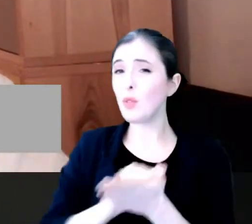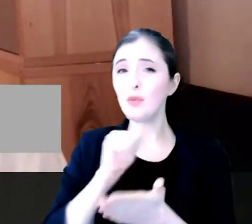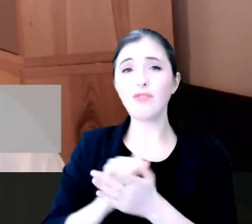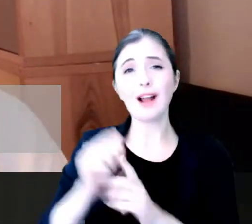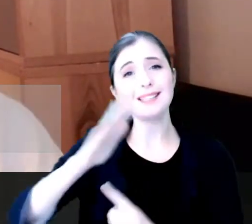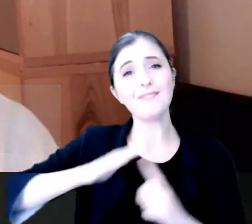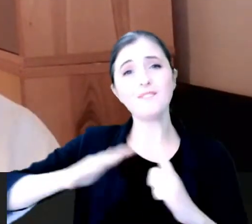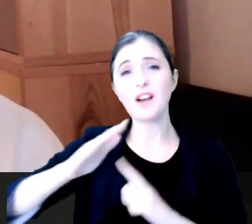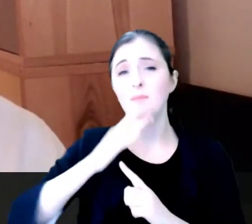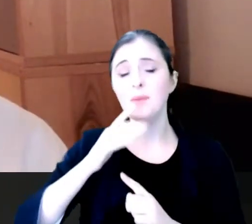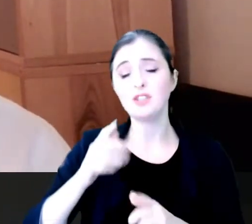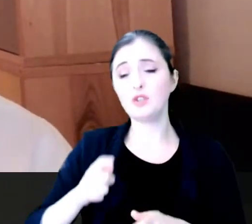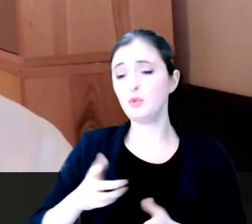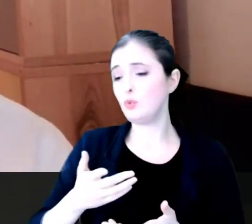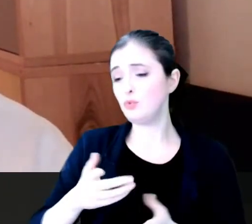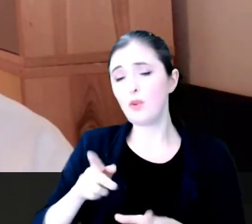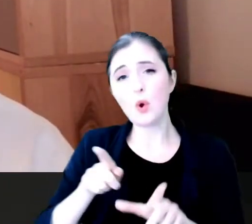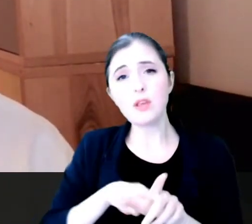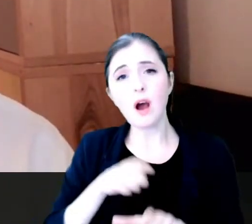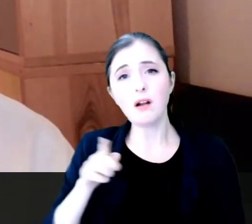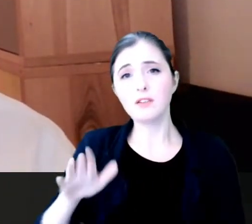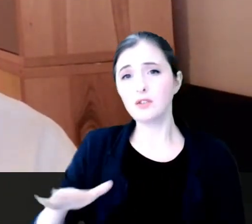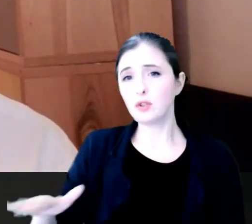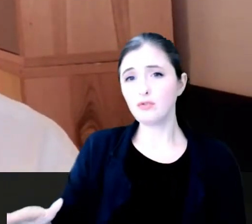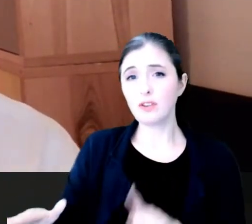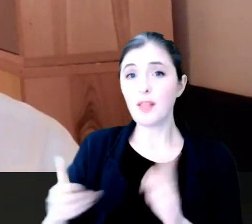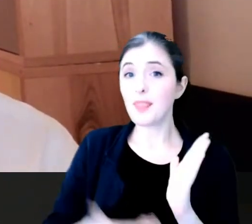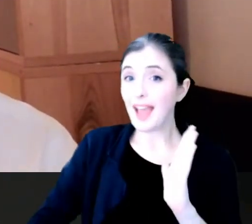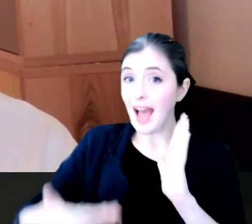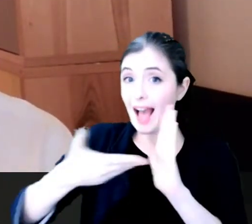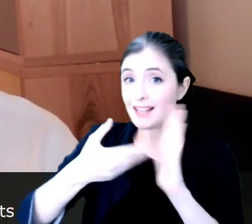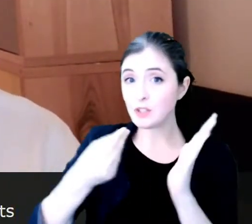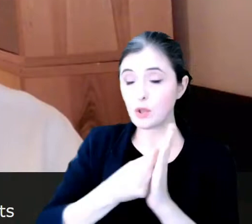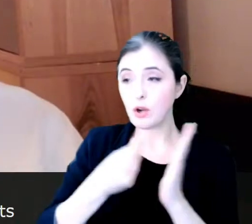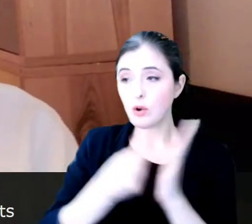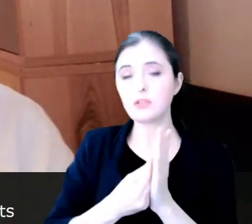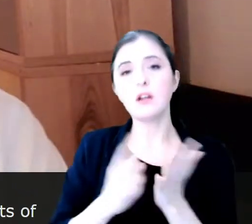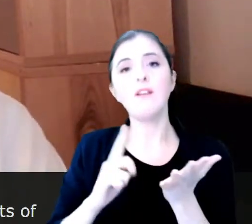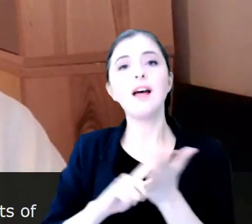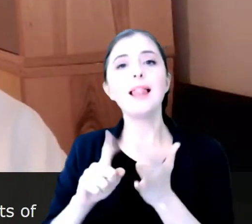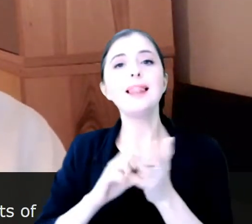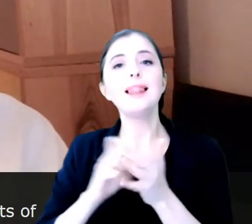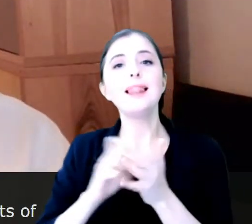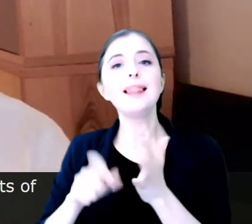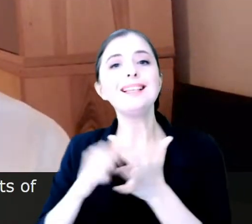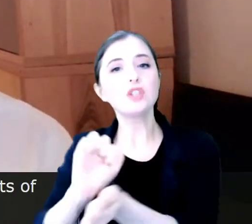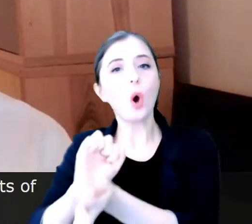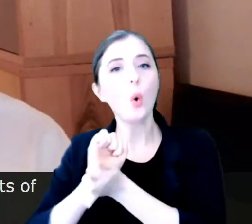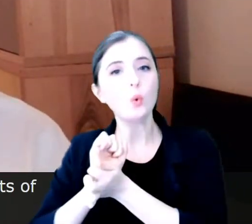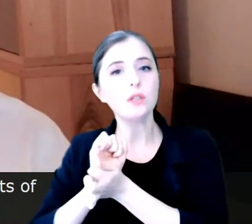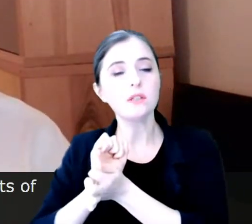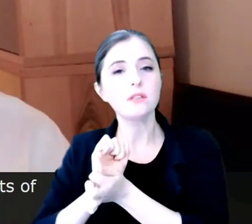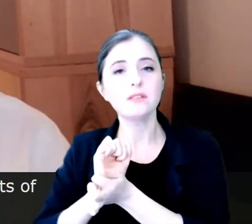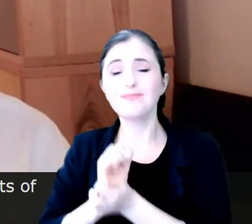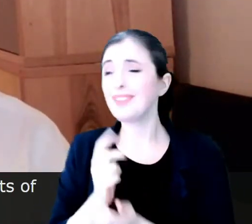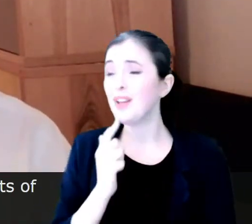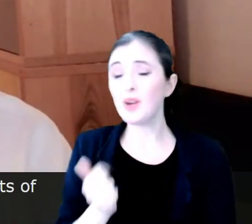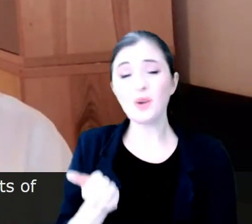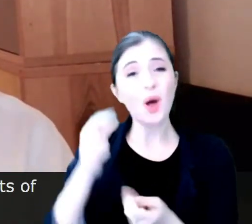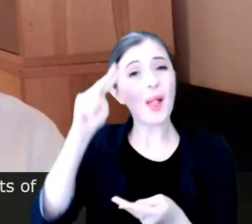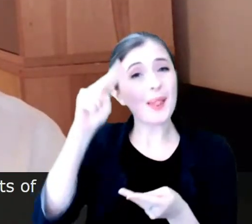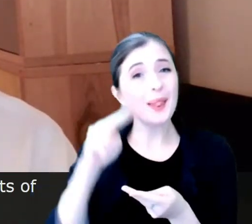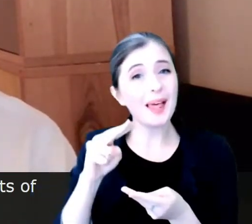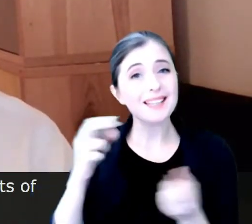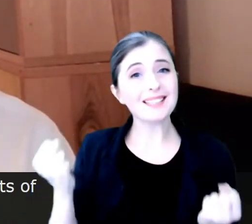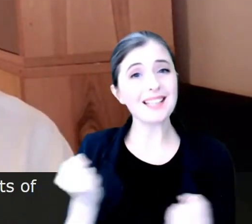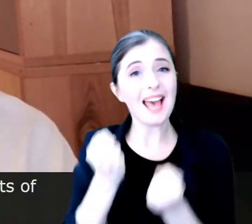to the costs of leaseholders. They are less energy efficient than